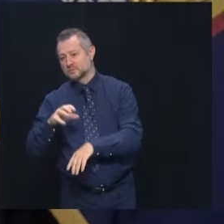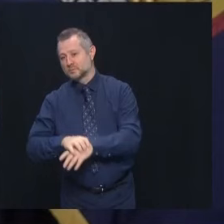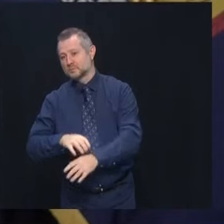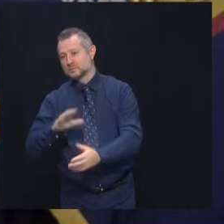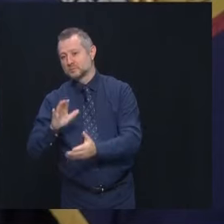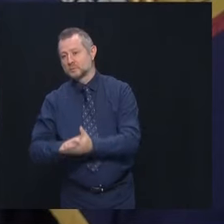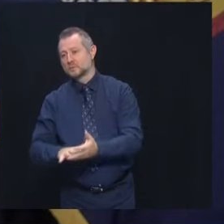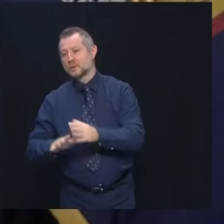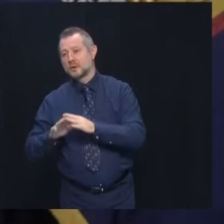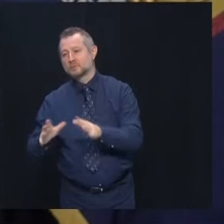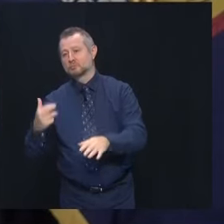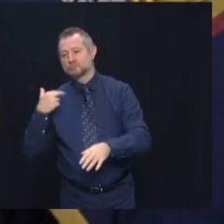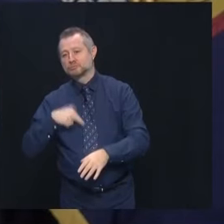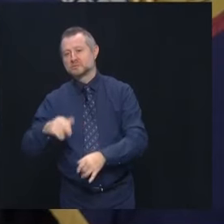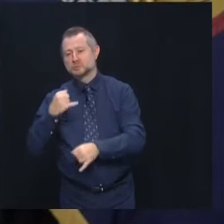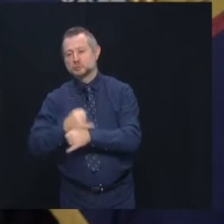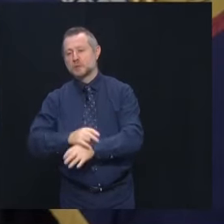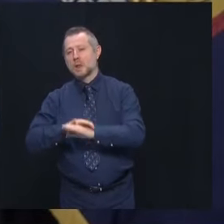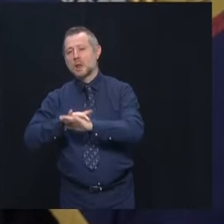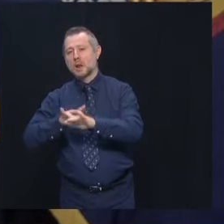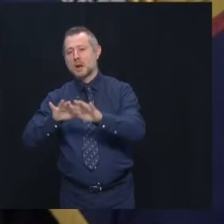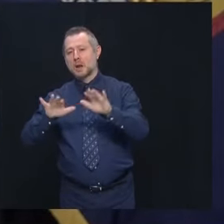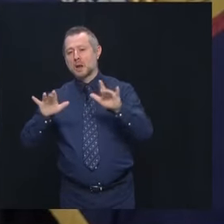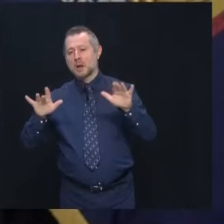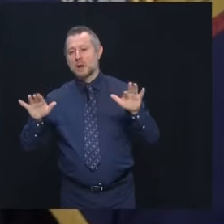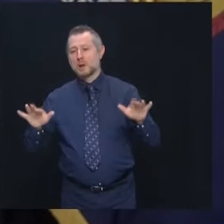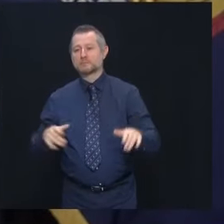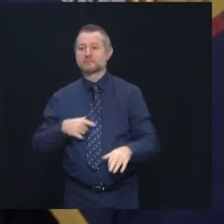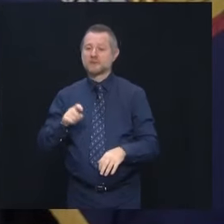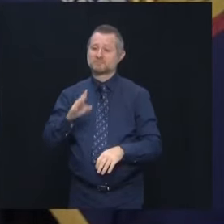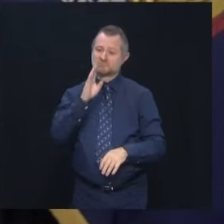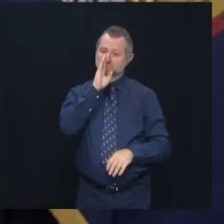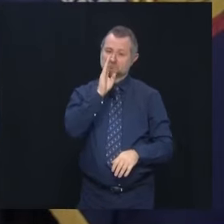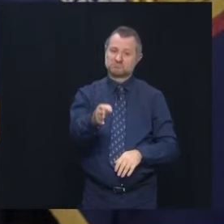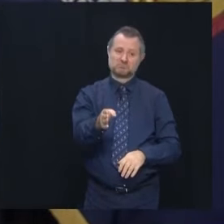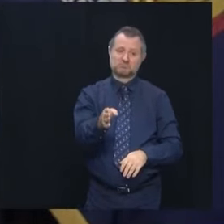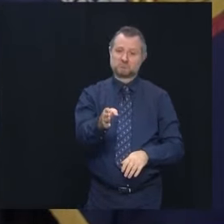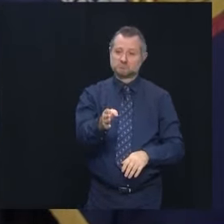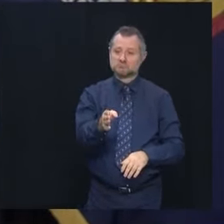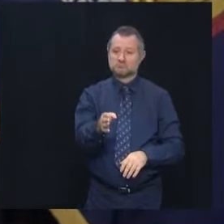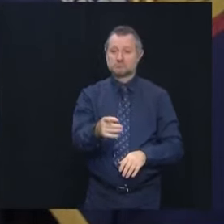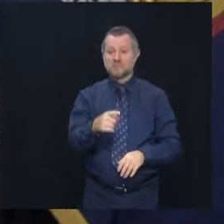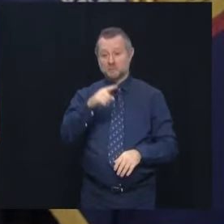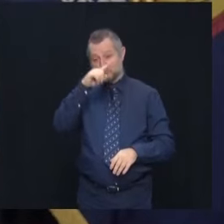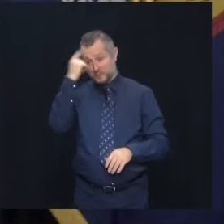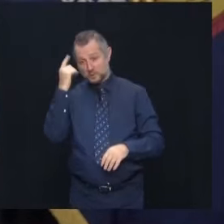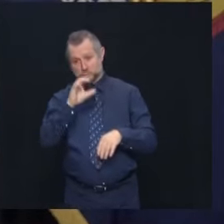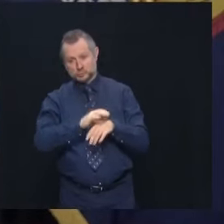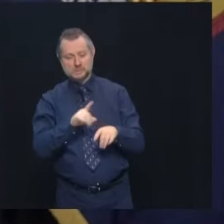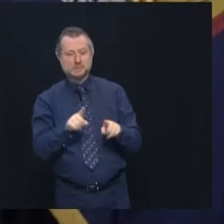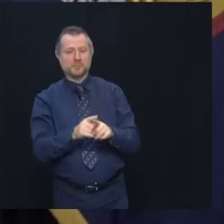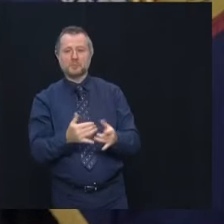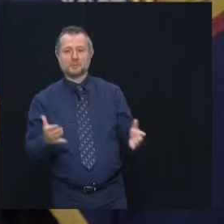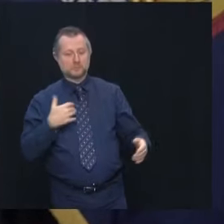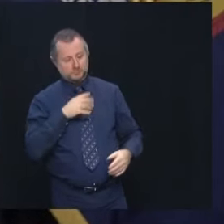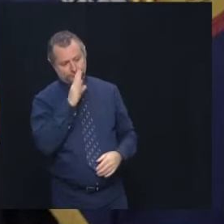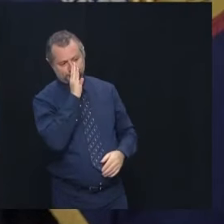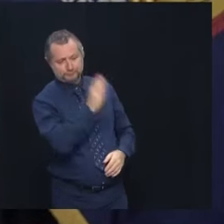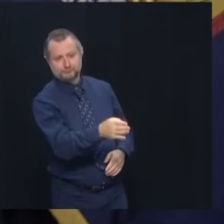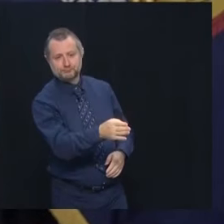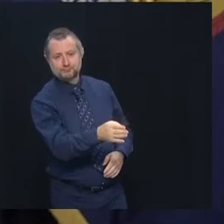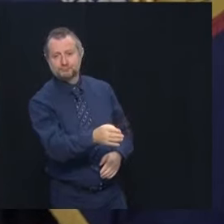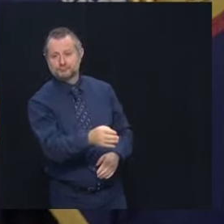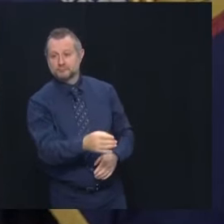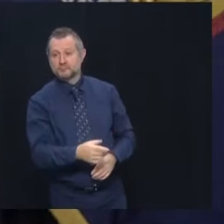your religious institutions. I'm going to have to say that to the black ministers. That's not a comfortable